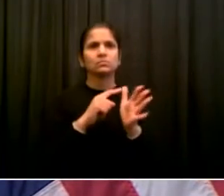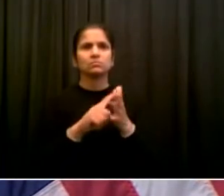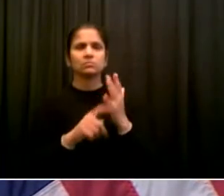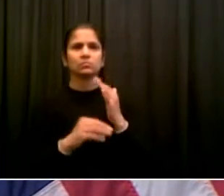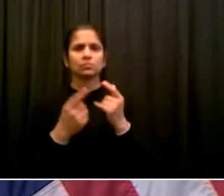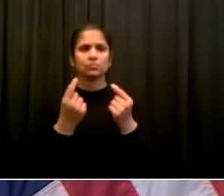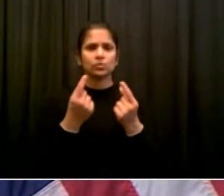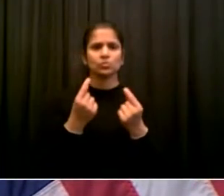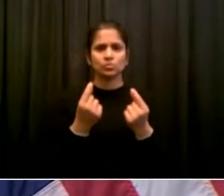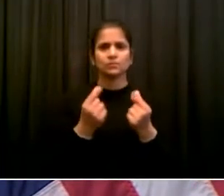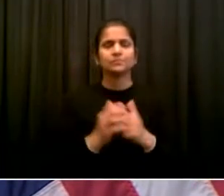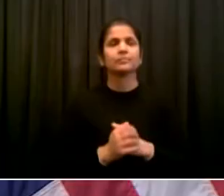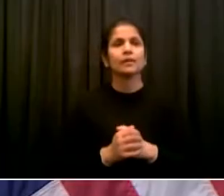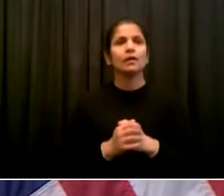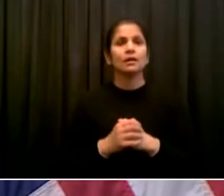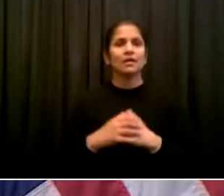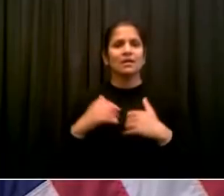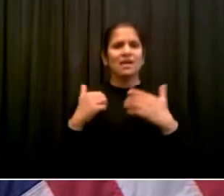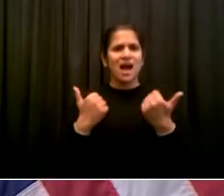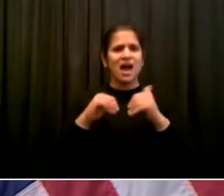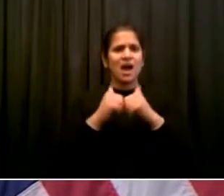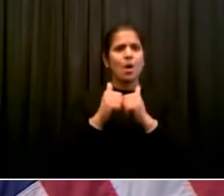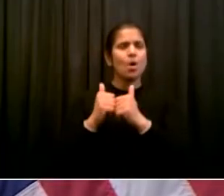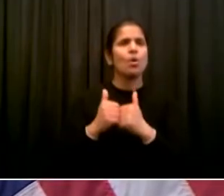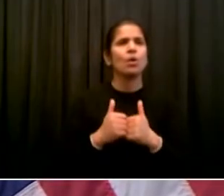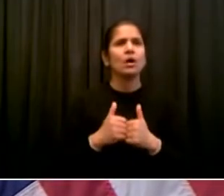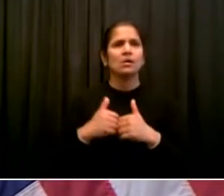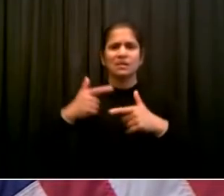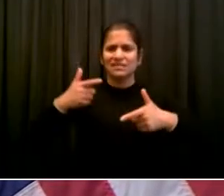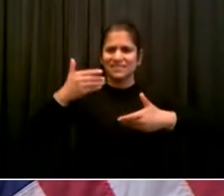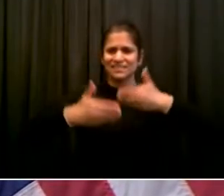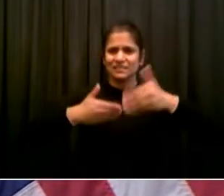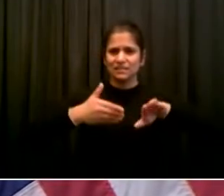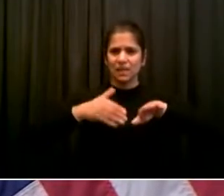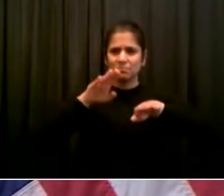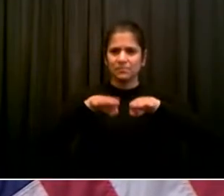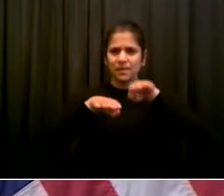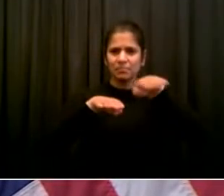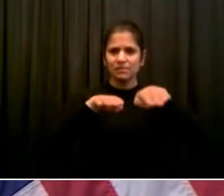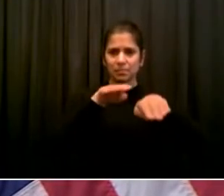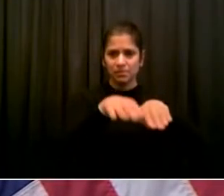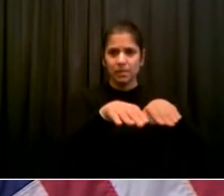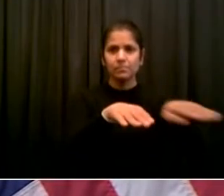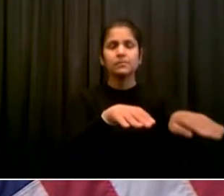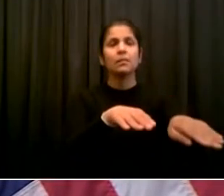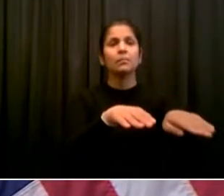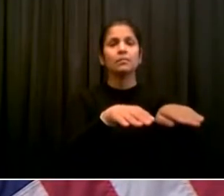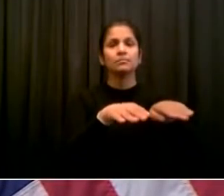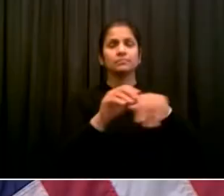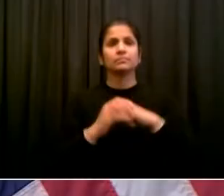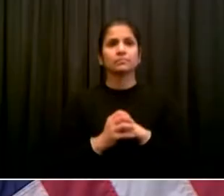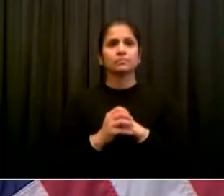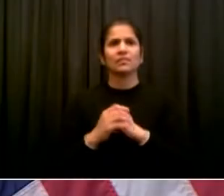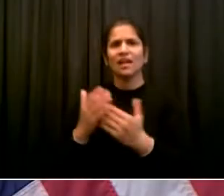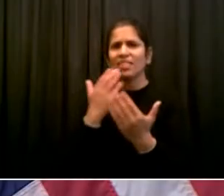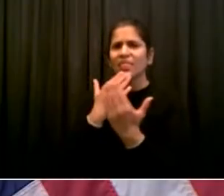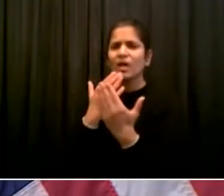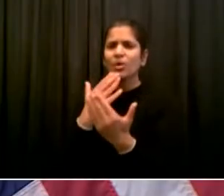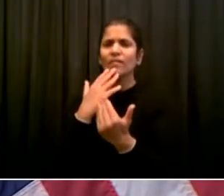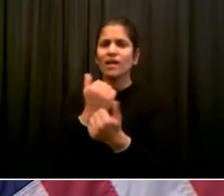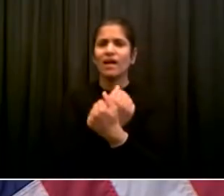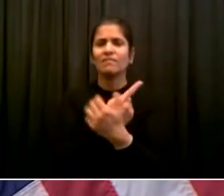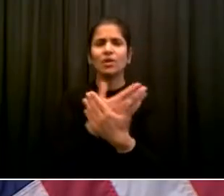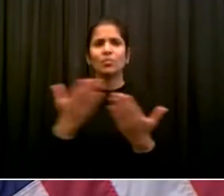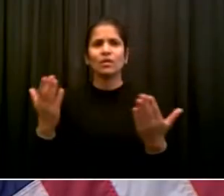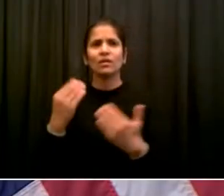forward as a city? So I just briefly want to thank everyone, all New Yorkers, first and foremost, that took part in this process.